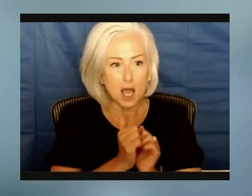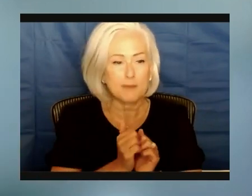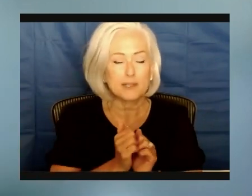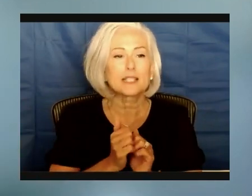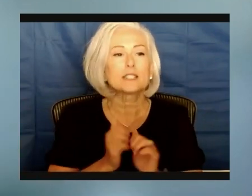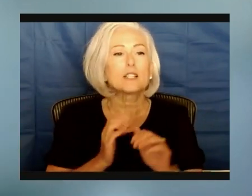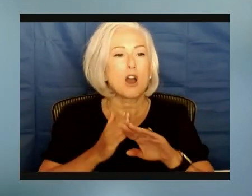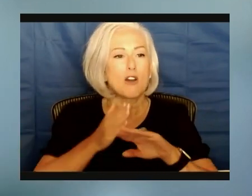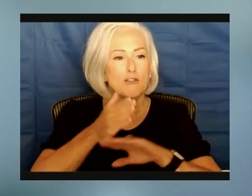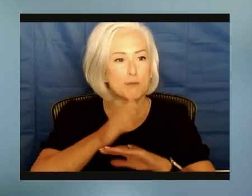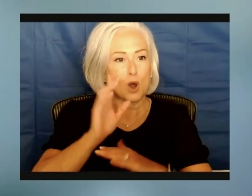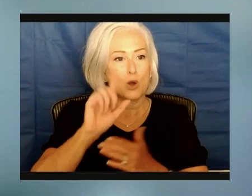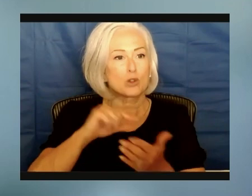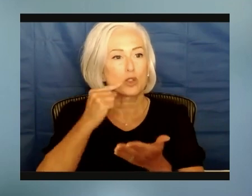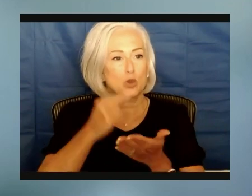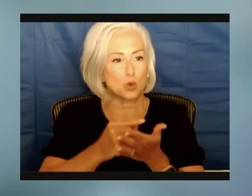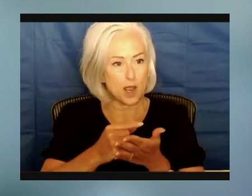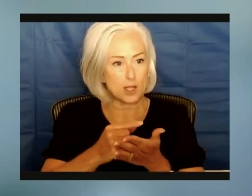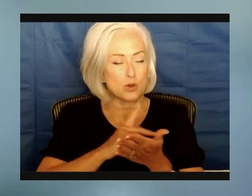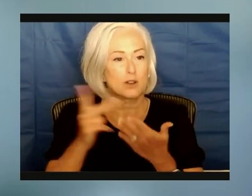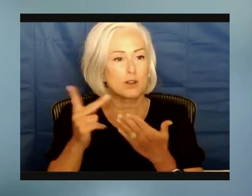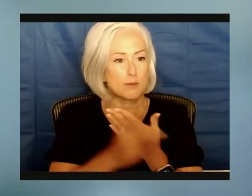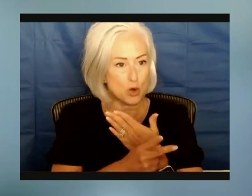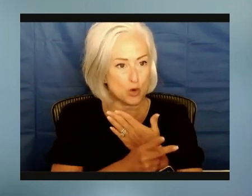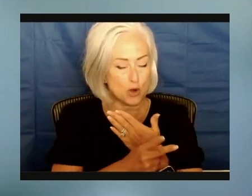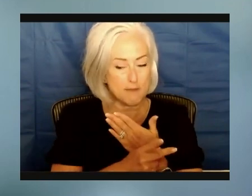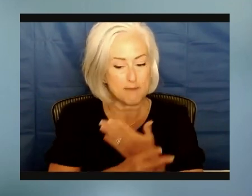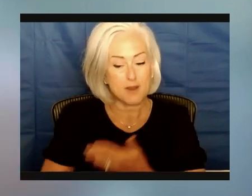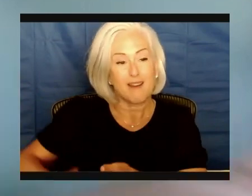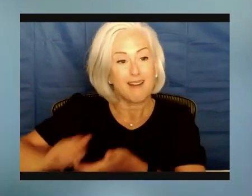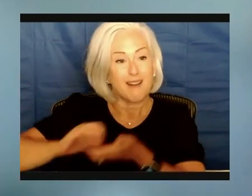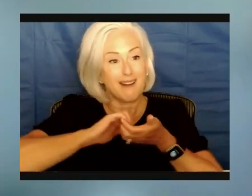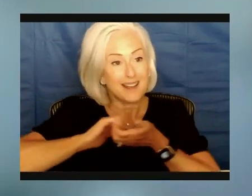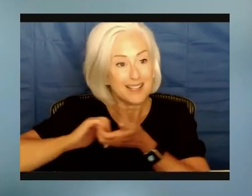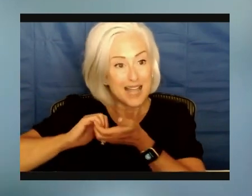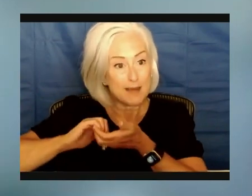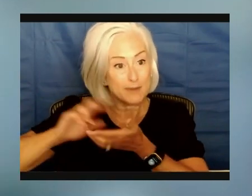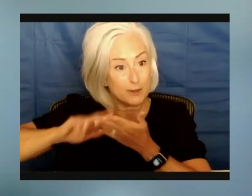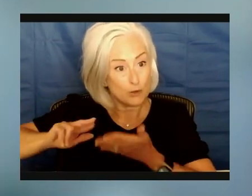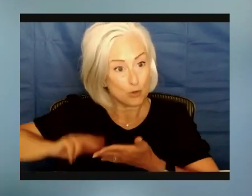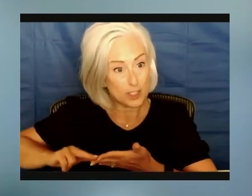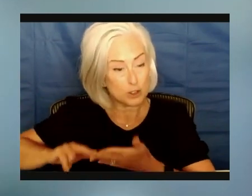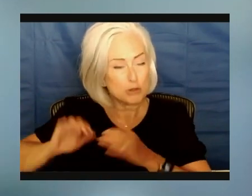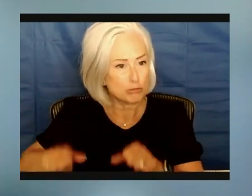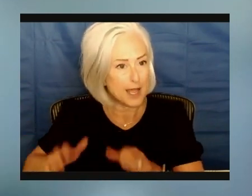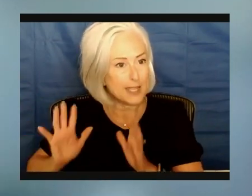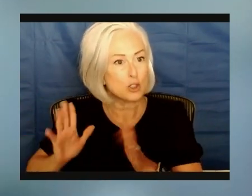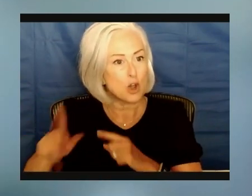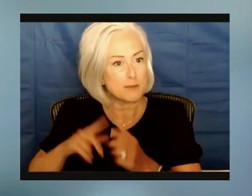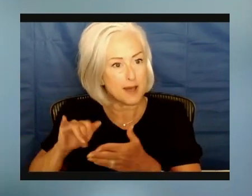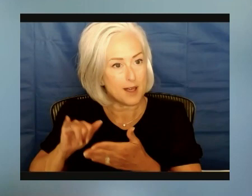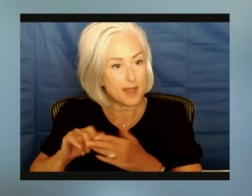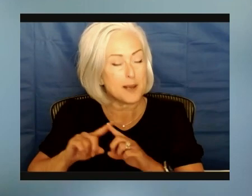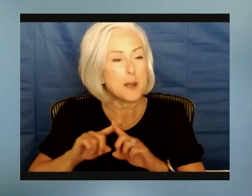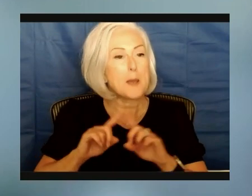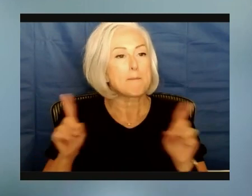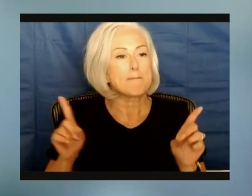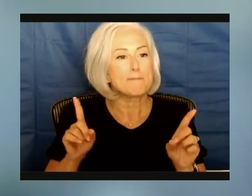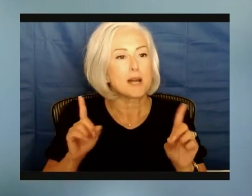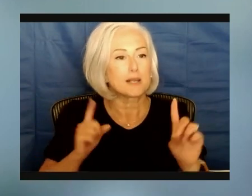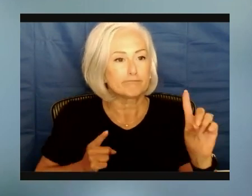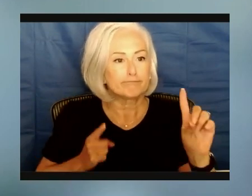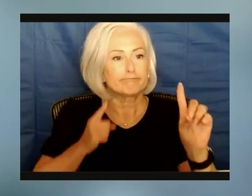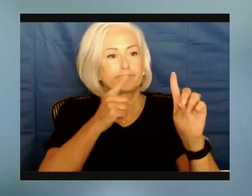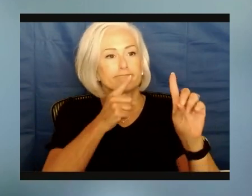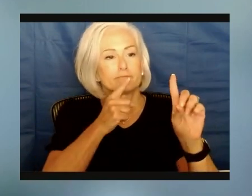surgical program. There's a collaborative research side to this, which I can talk about, but then there's also ultimately obtaining